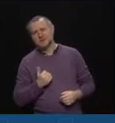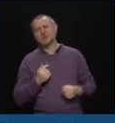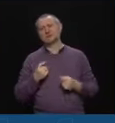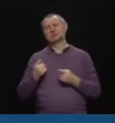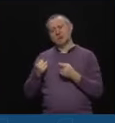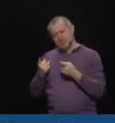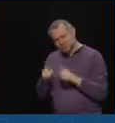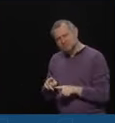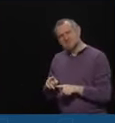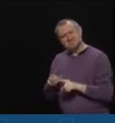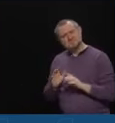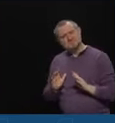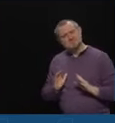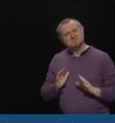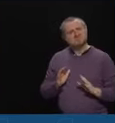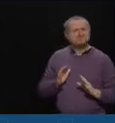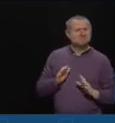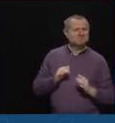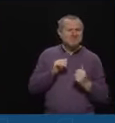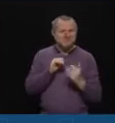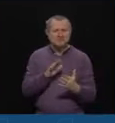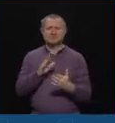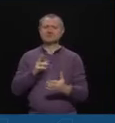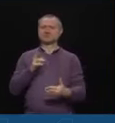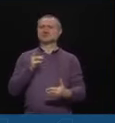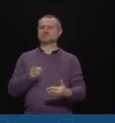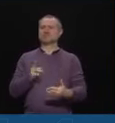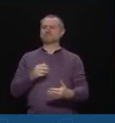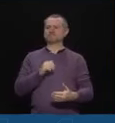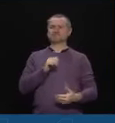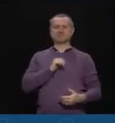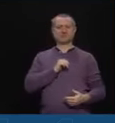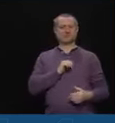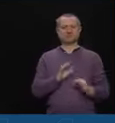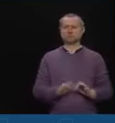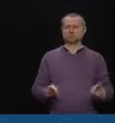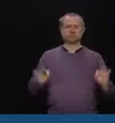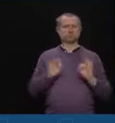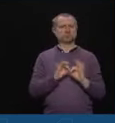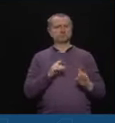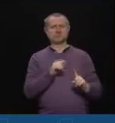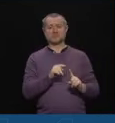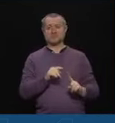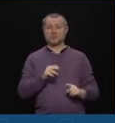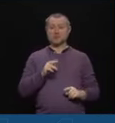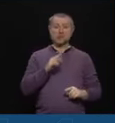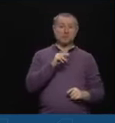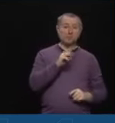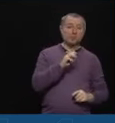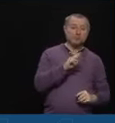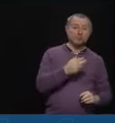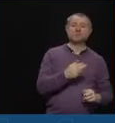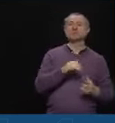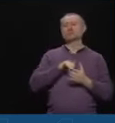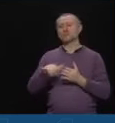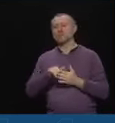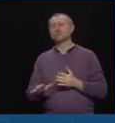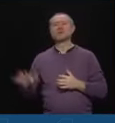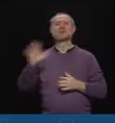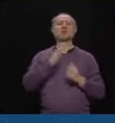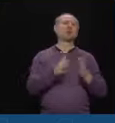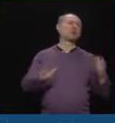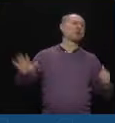ourselves is very important in Newburgh, throughout the state, and throughout the country. So Without further ado, come on,